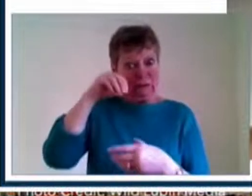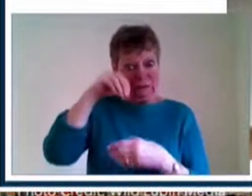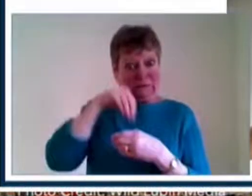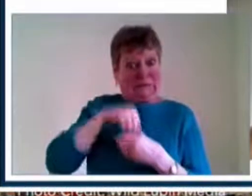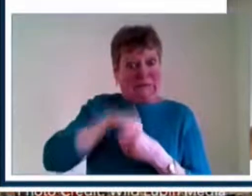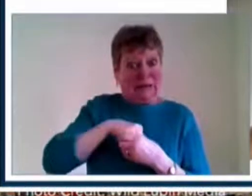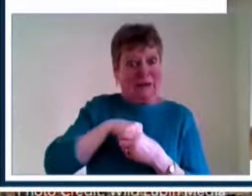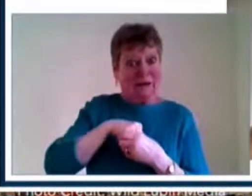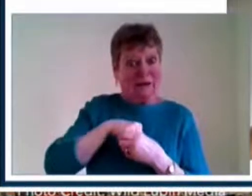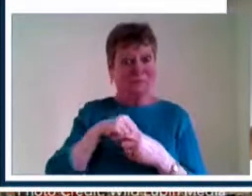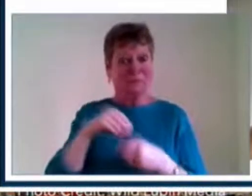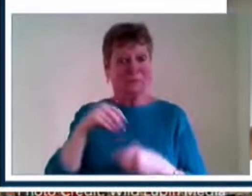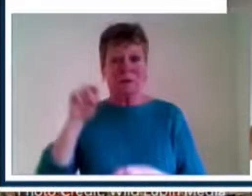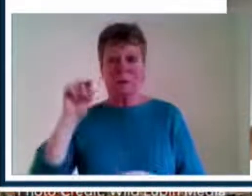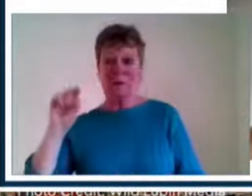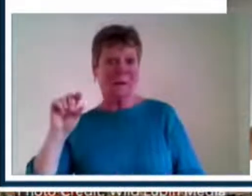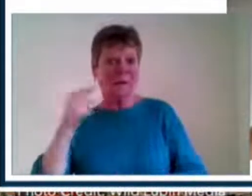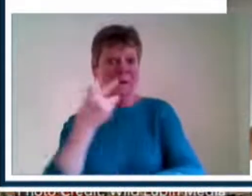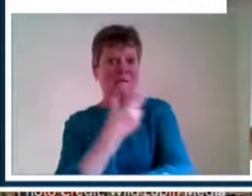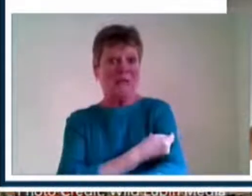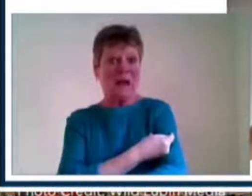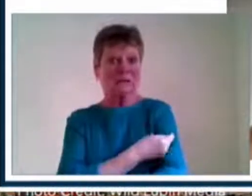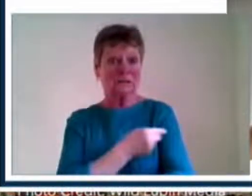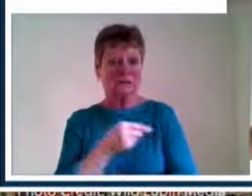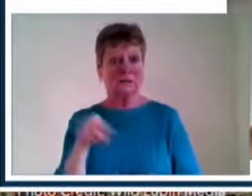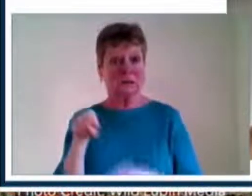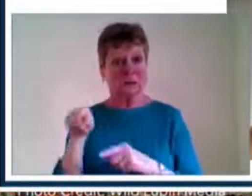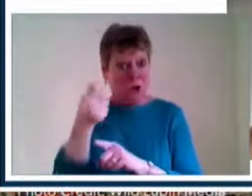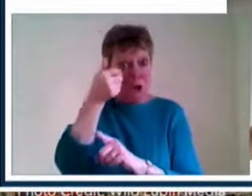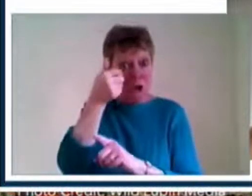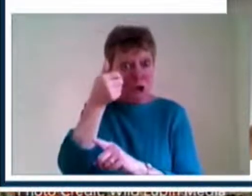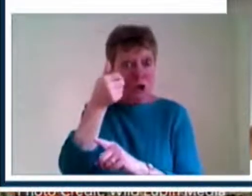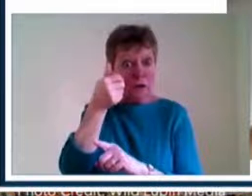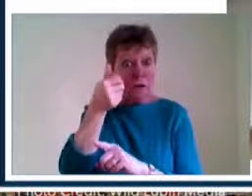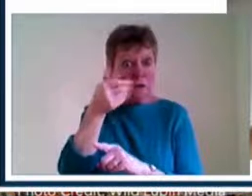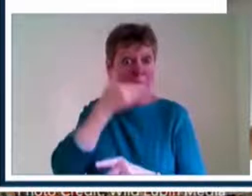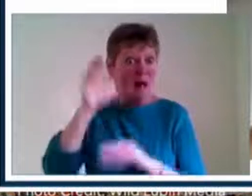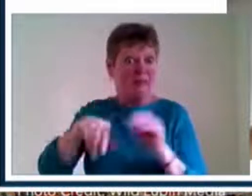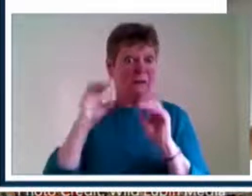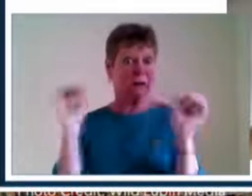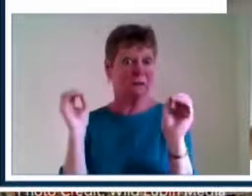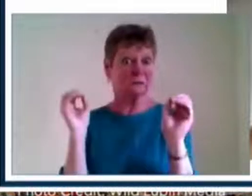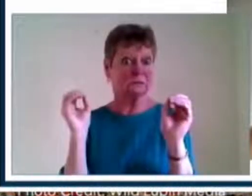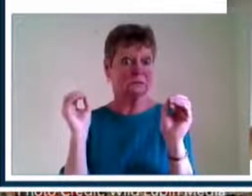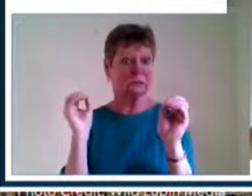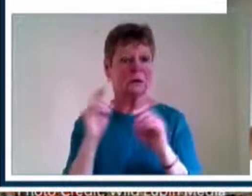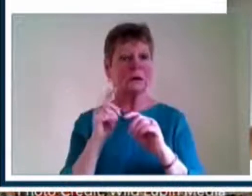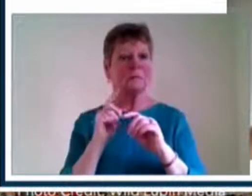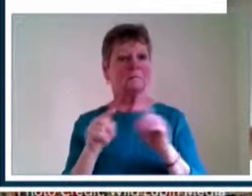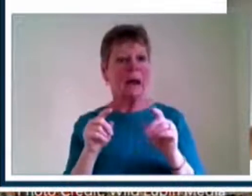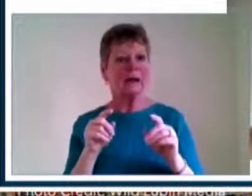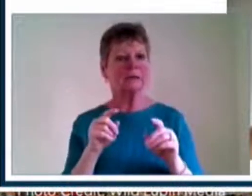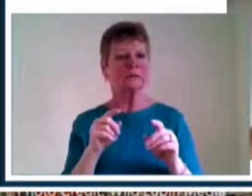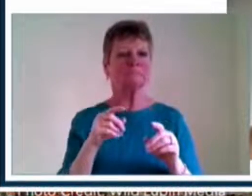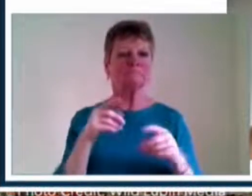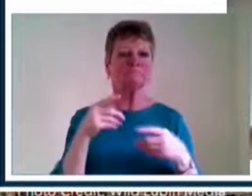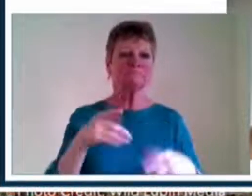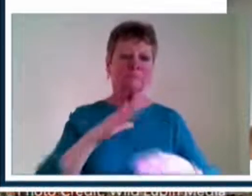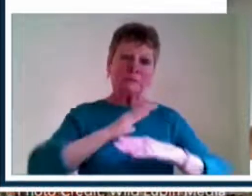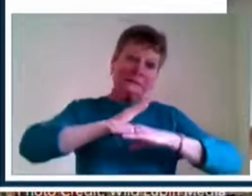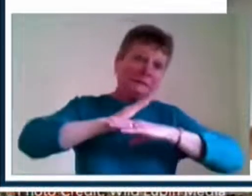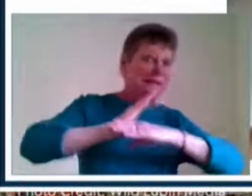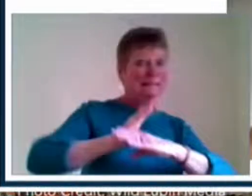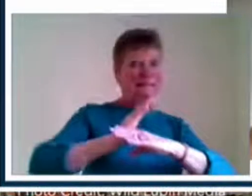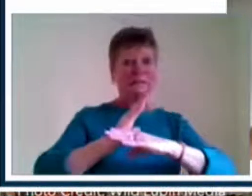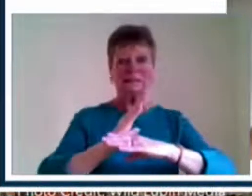the current vaccines, they're still better than no vaccine, but they have modest effect on preventing infection